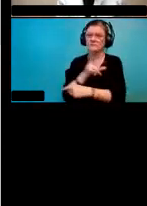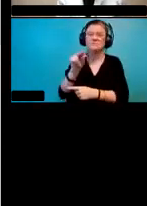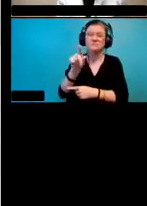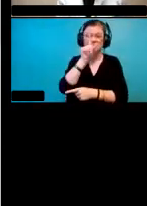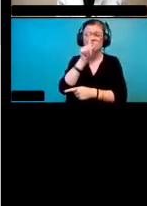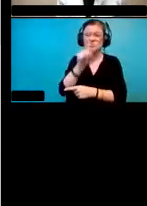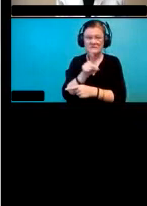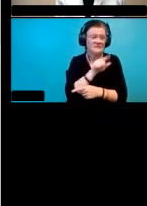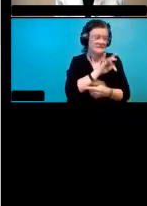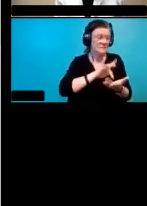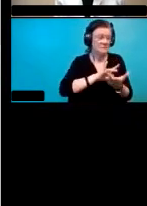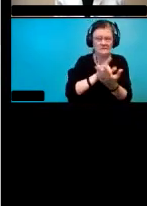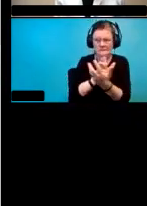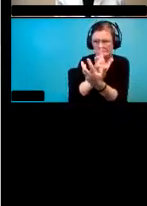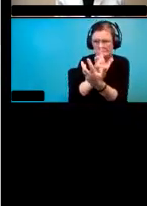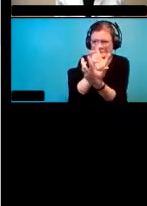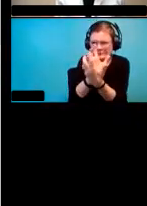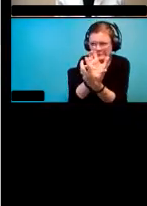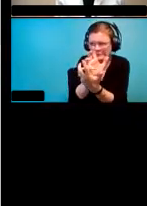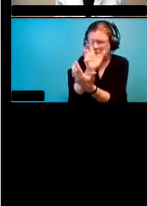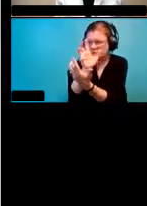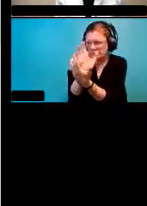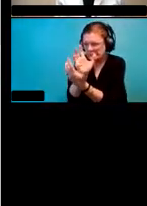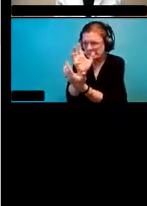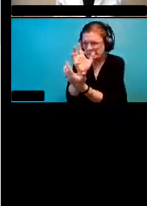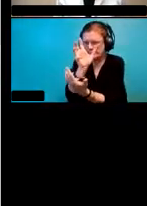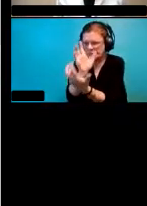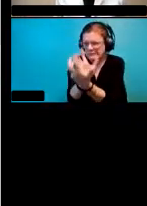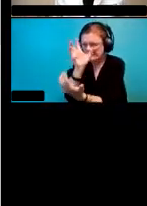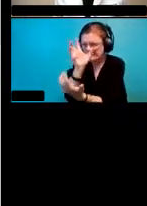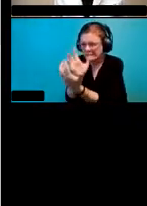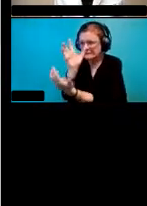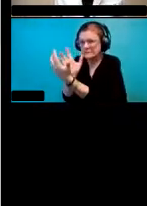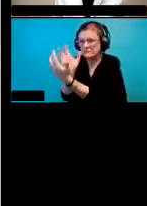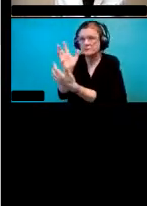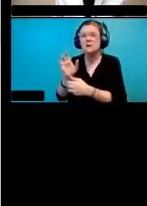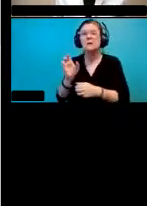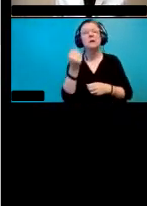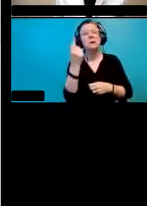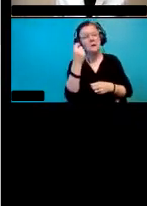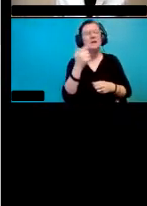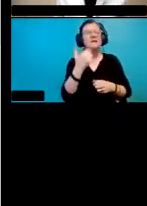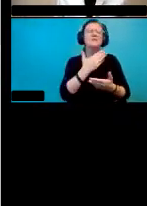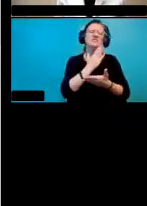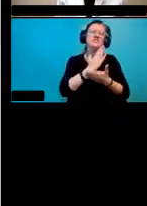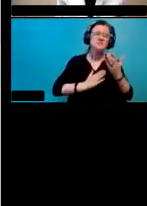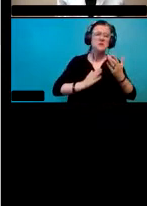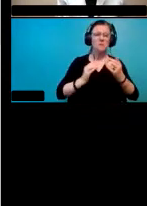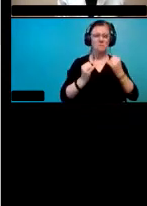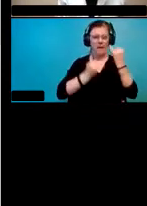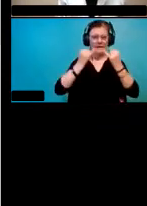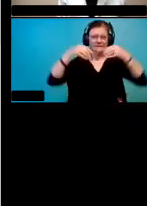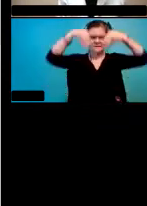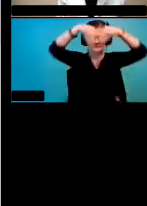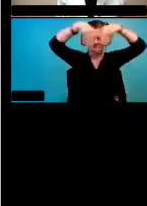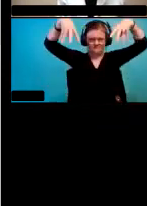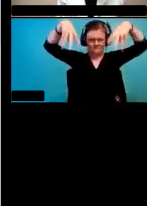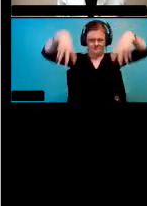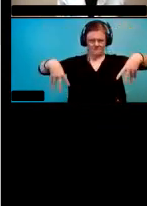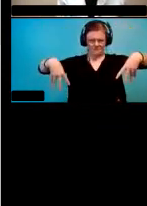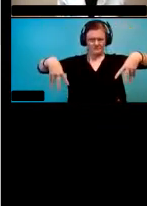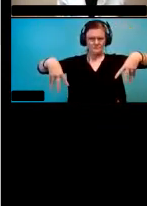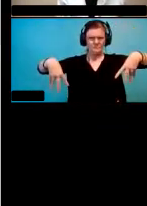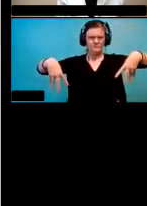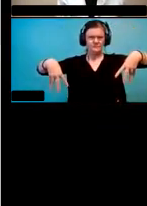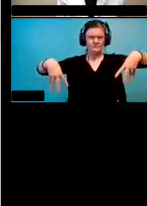the person. However, there is a certain treatment algorithm that we use. And a lot of